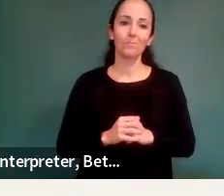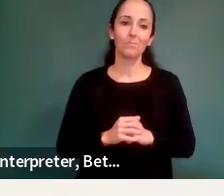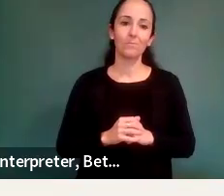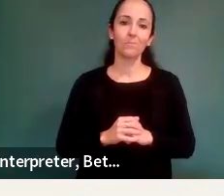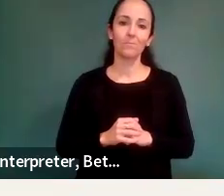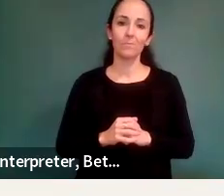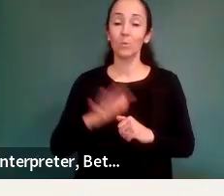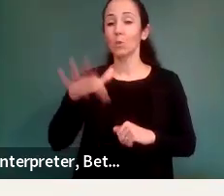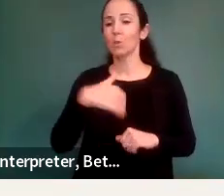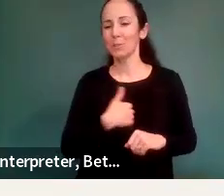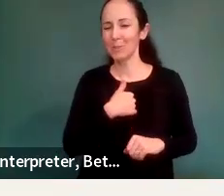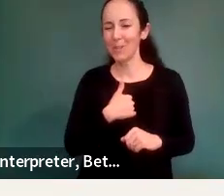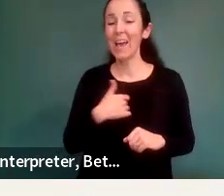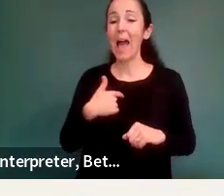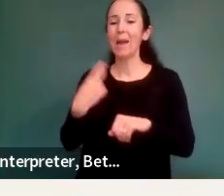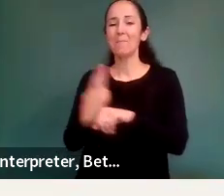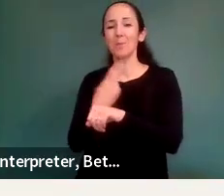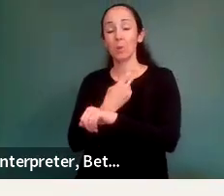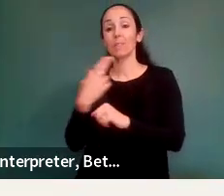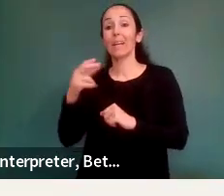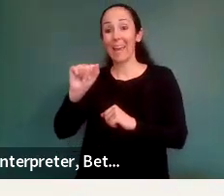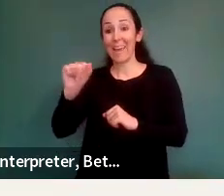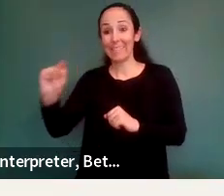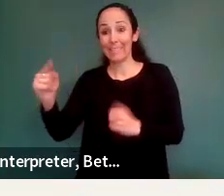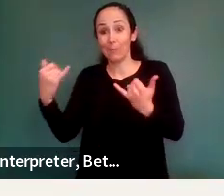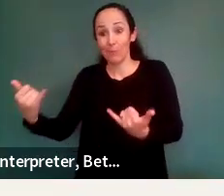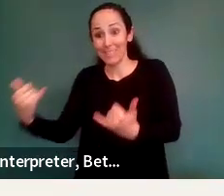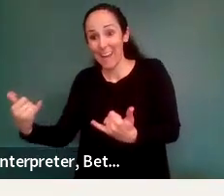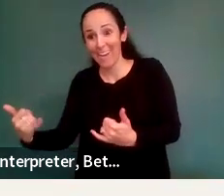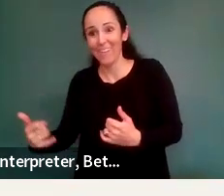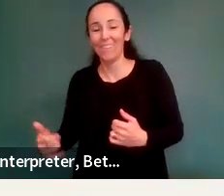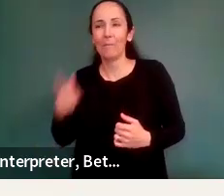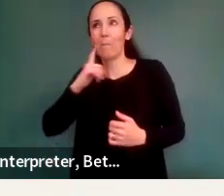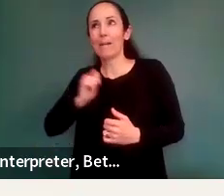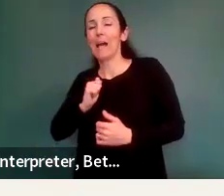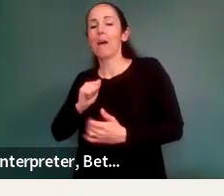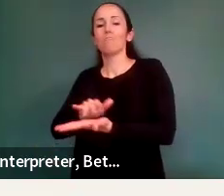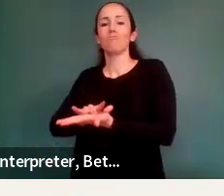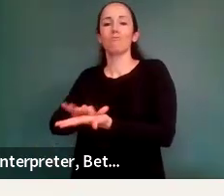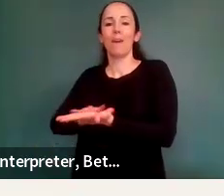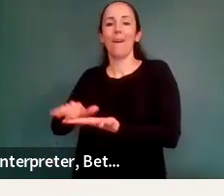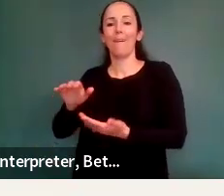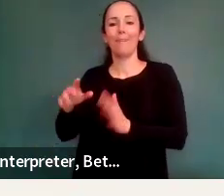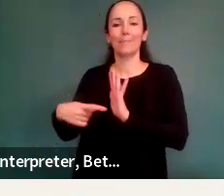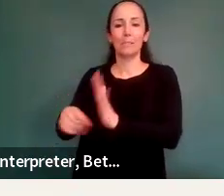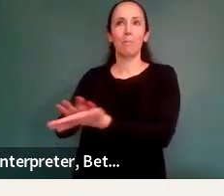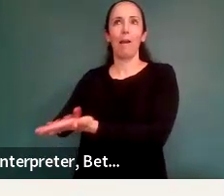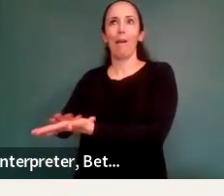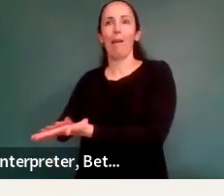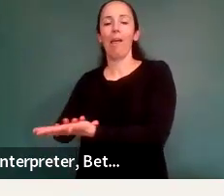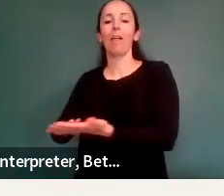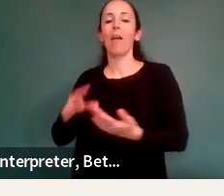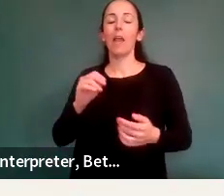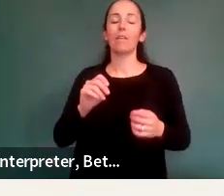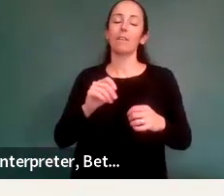Sorry, I'm reading, I'm using an assistive technology device myself, a braille display, and certain alerts just got kicked in.